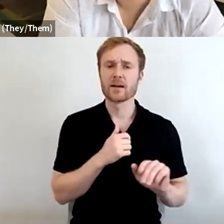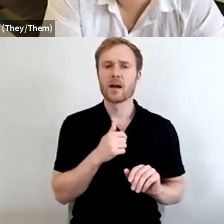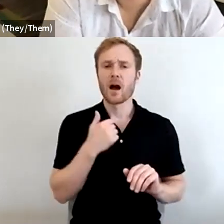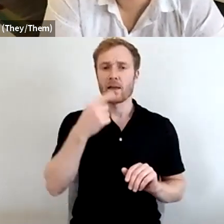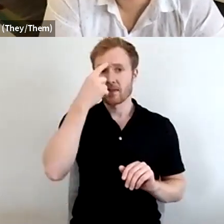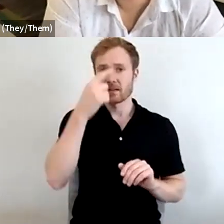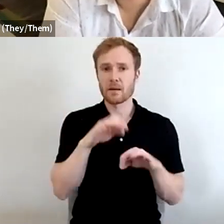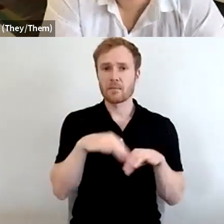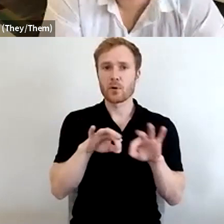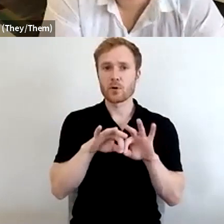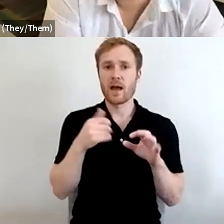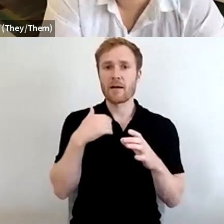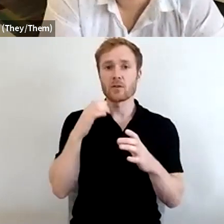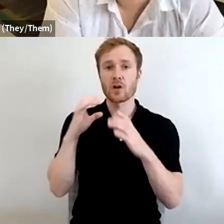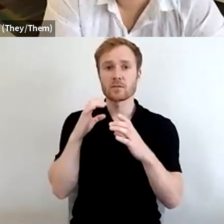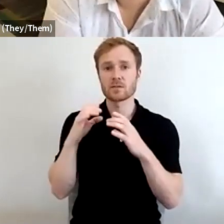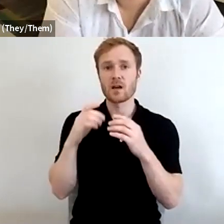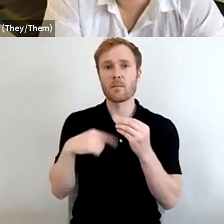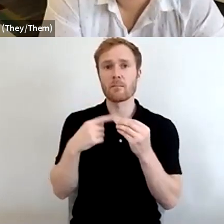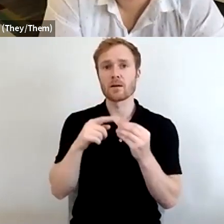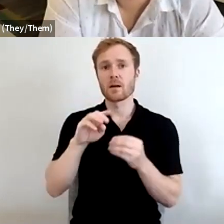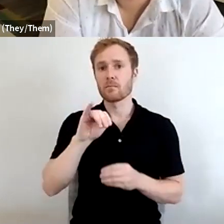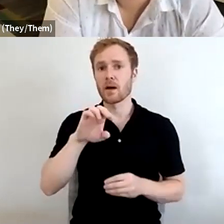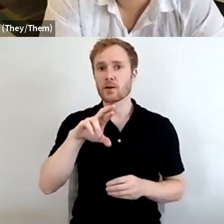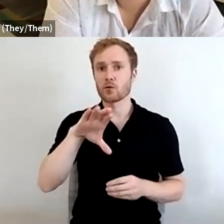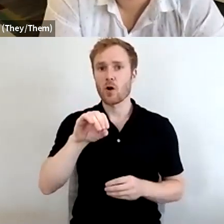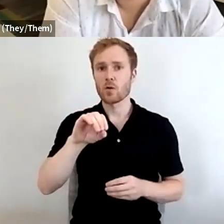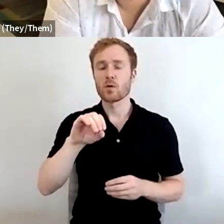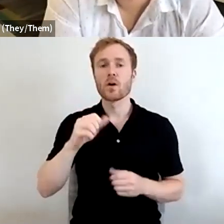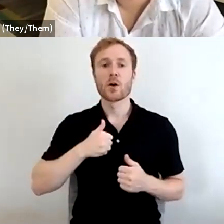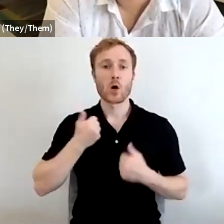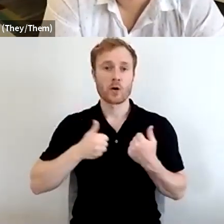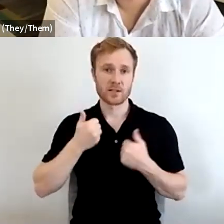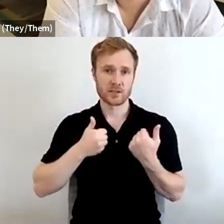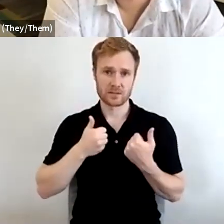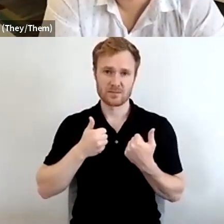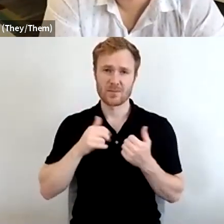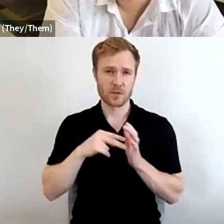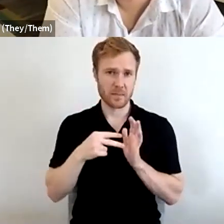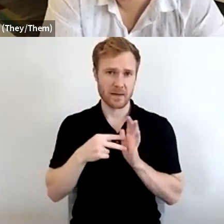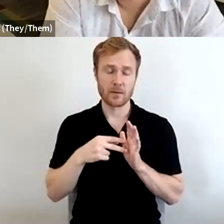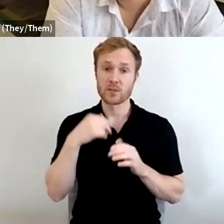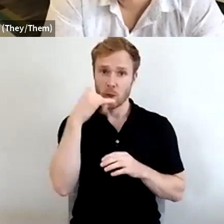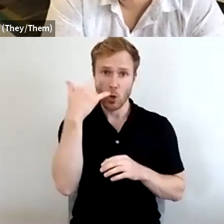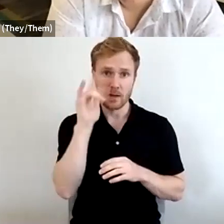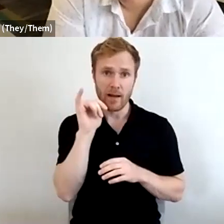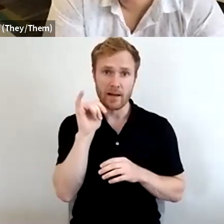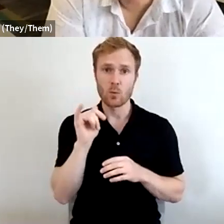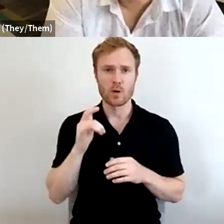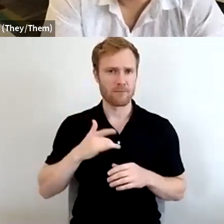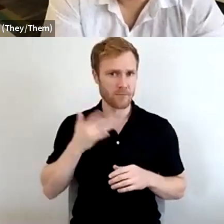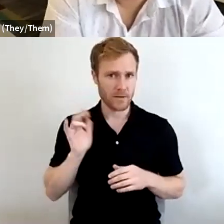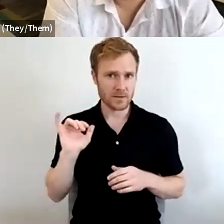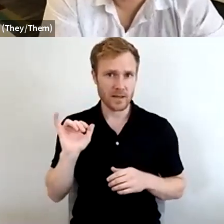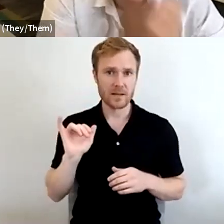have conversations with parents about microaggression and what that really is, what it looks like, what it feels like, because that is